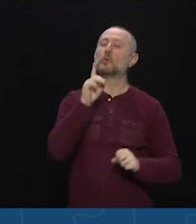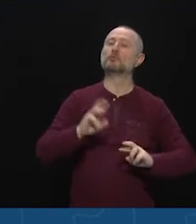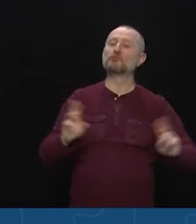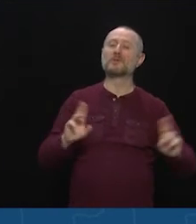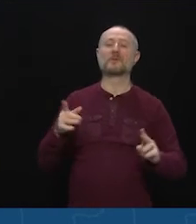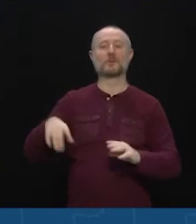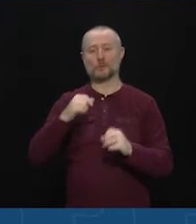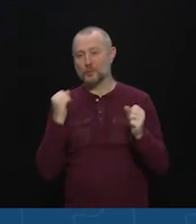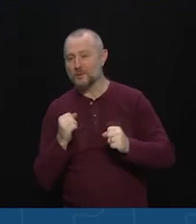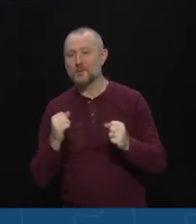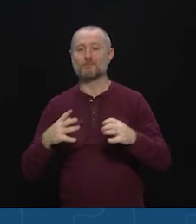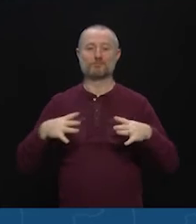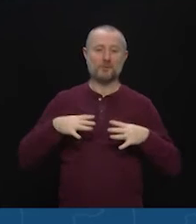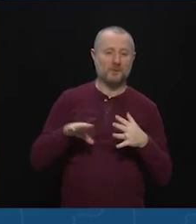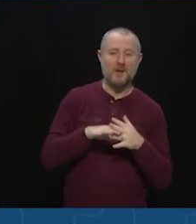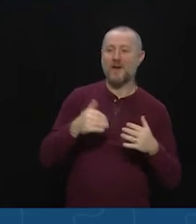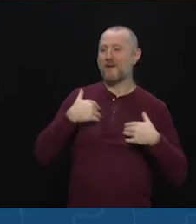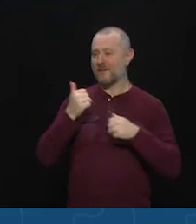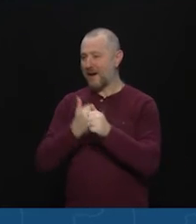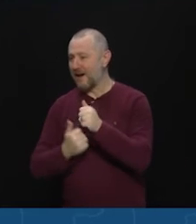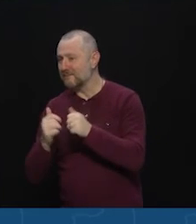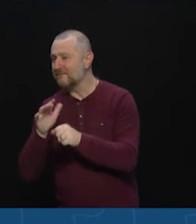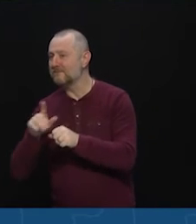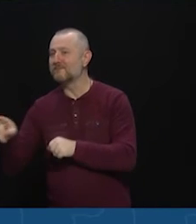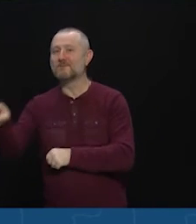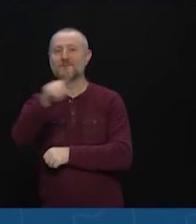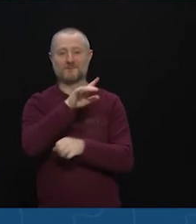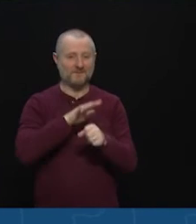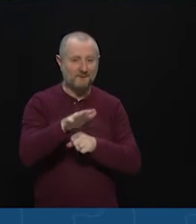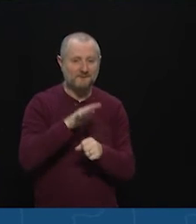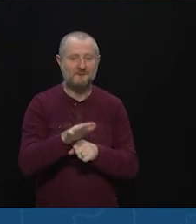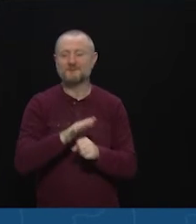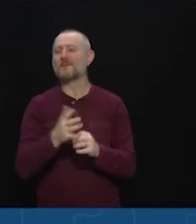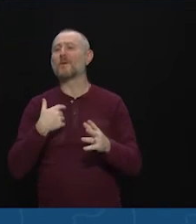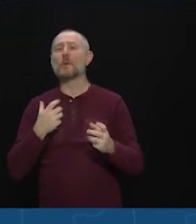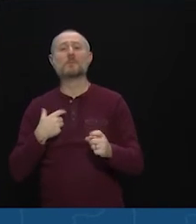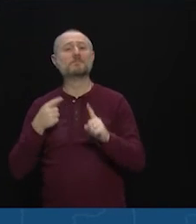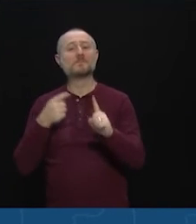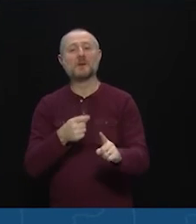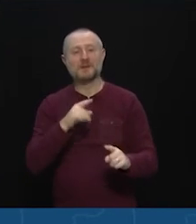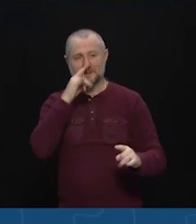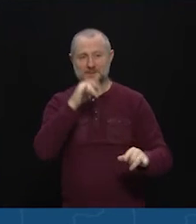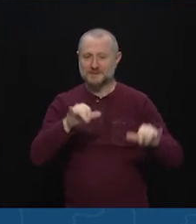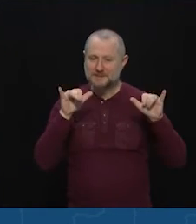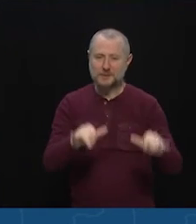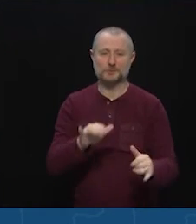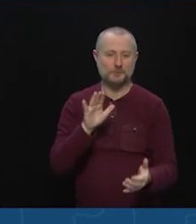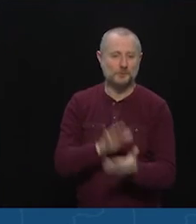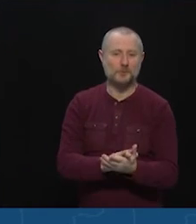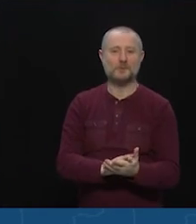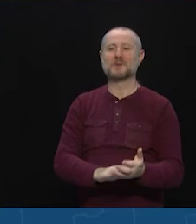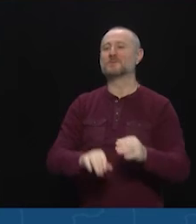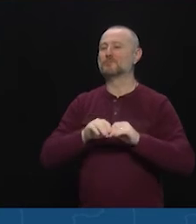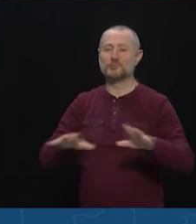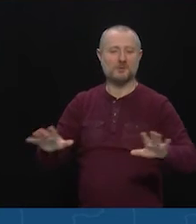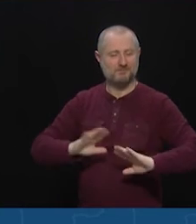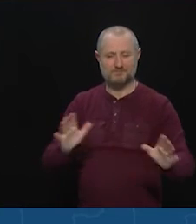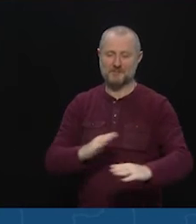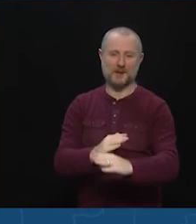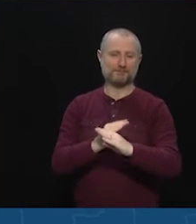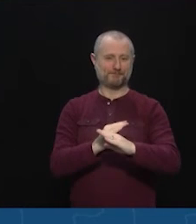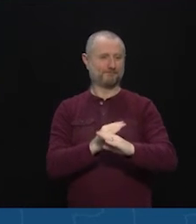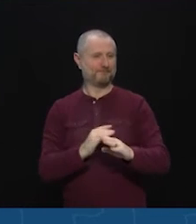everybody, and we're starting again. It's all about keeping kids in school and stopping the spread. And getting more kids